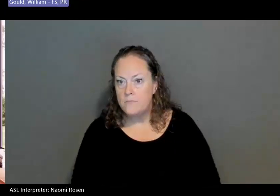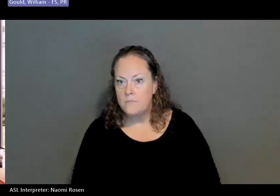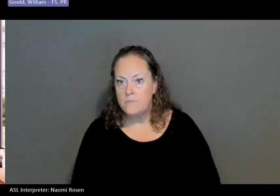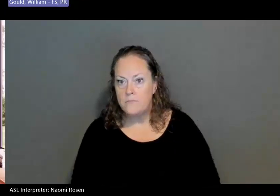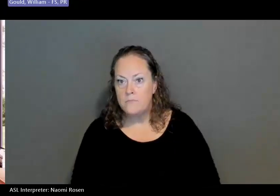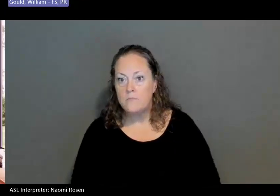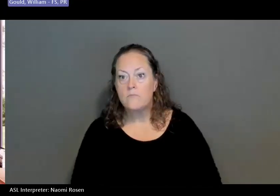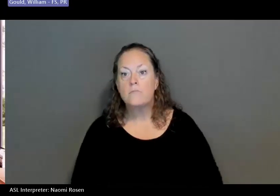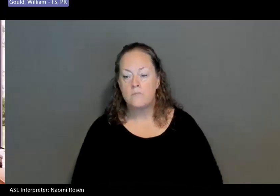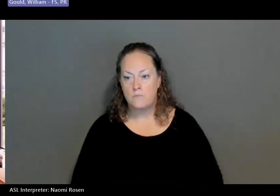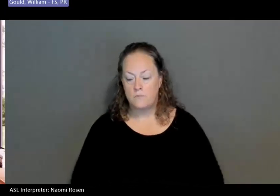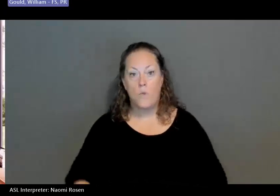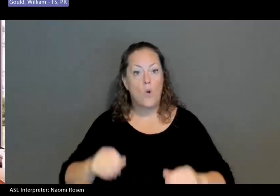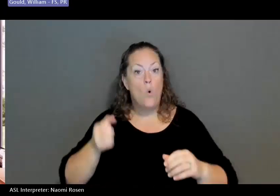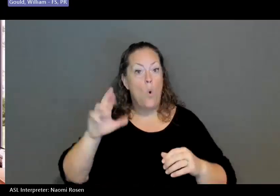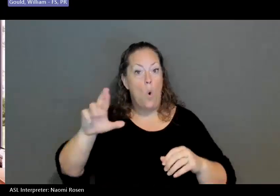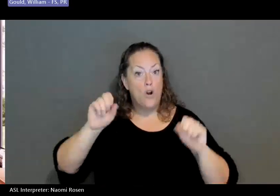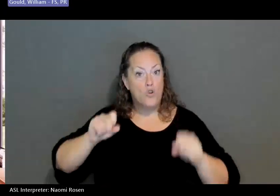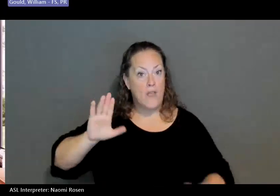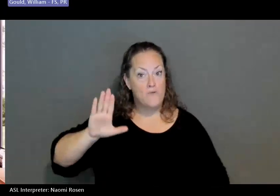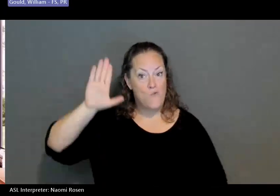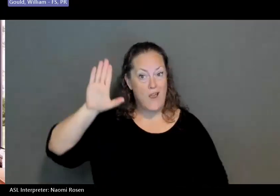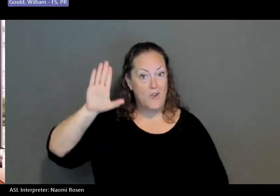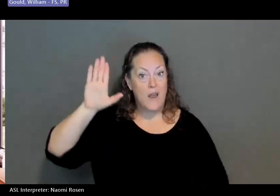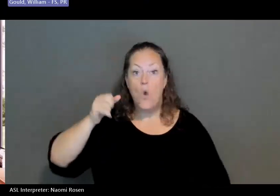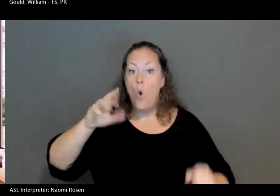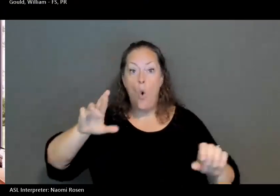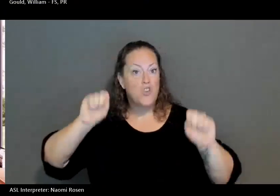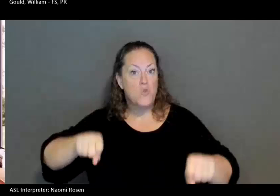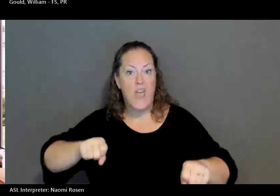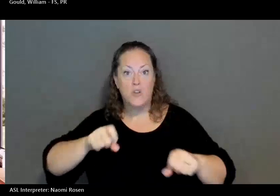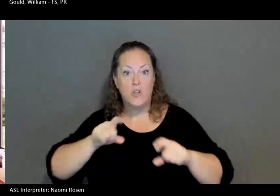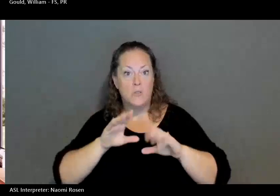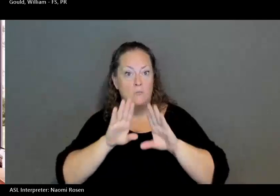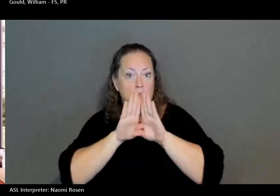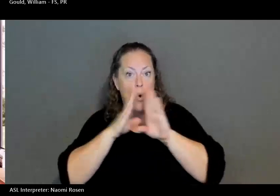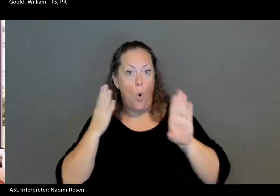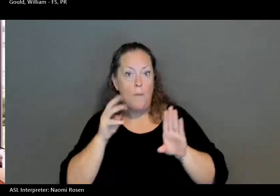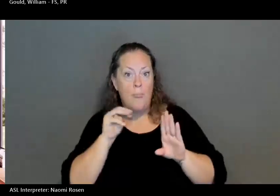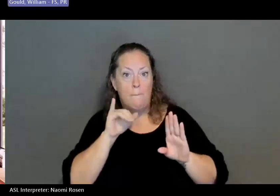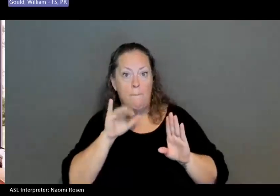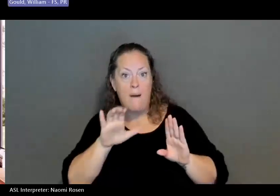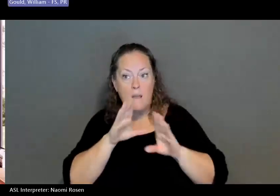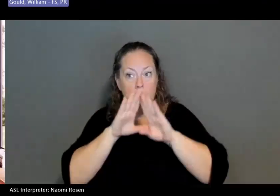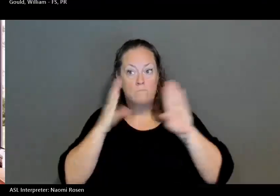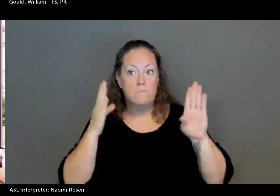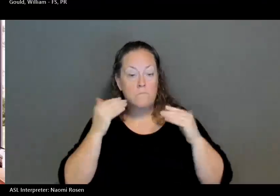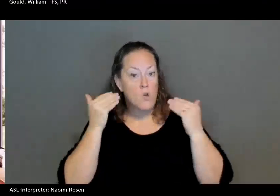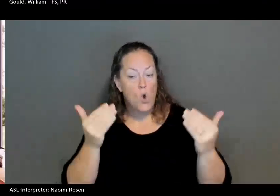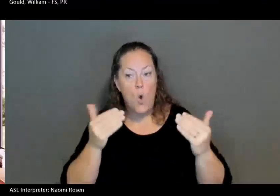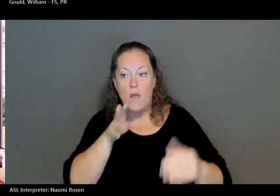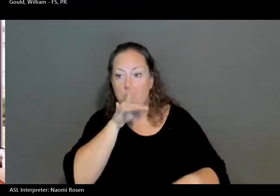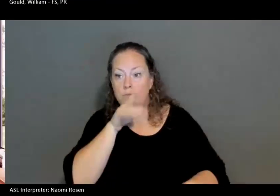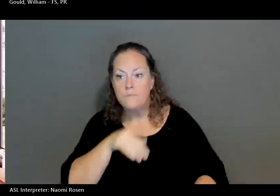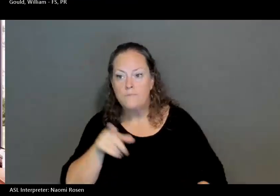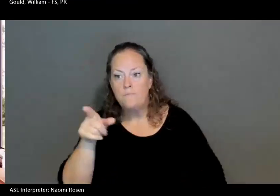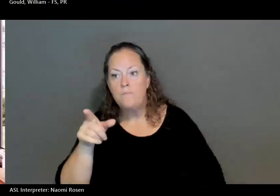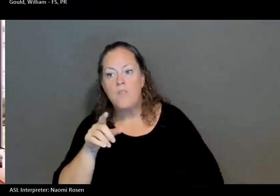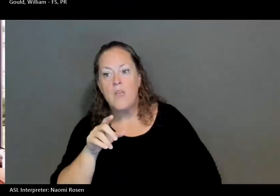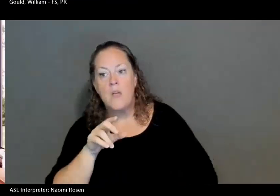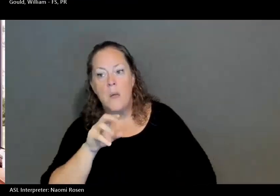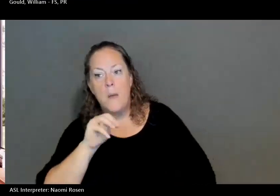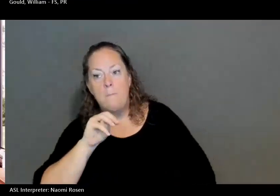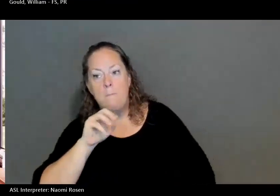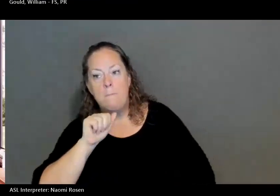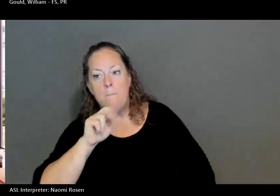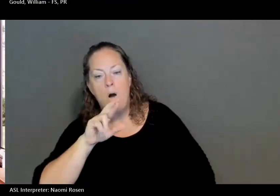Raise hands or just open your microphone. Bill, I'm gonna Yeah. share in the chat the